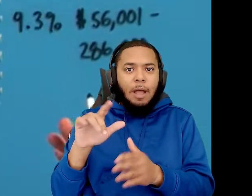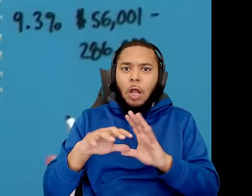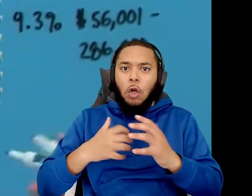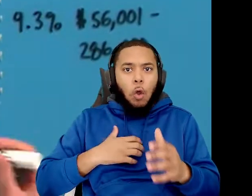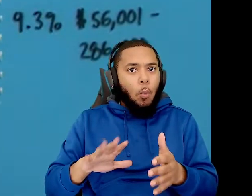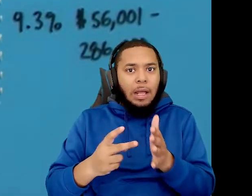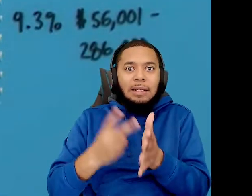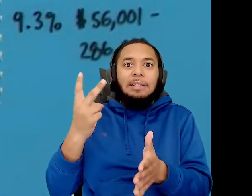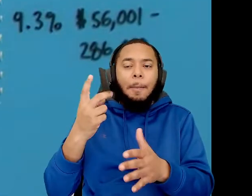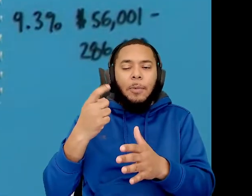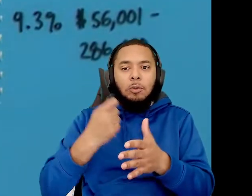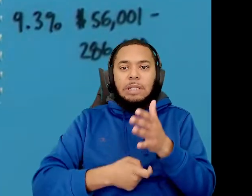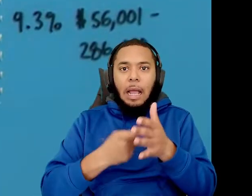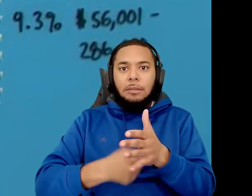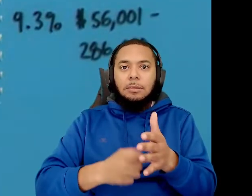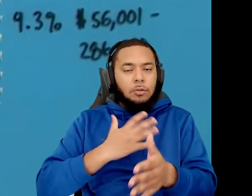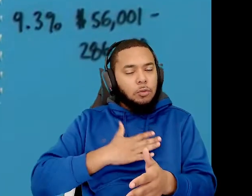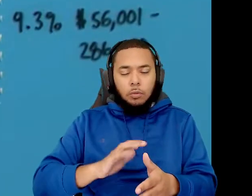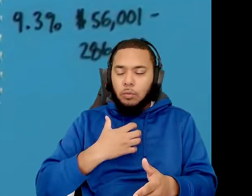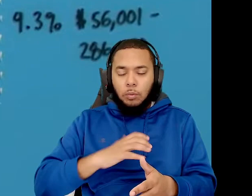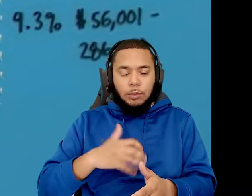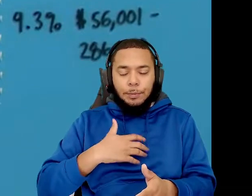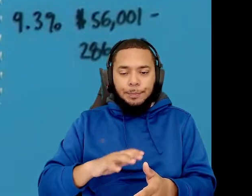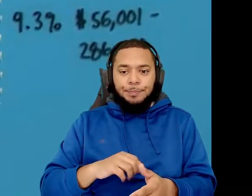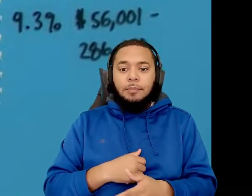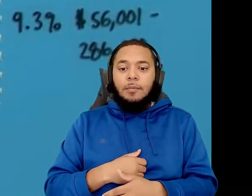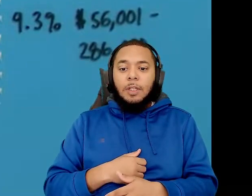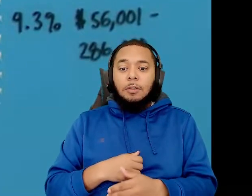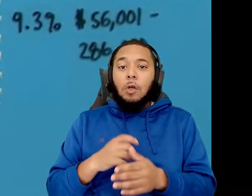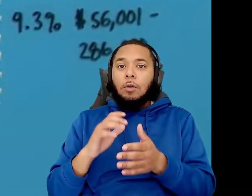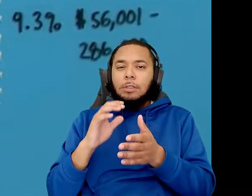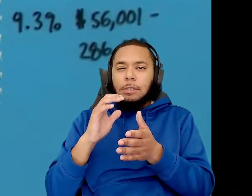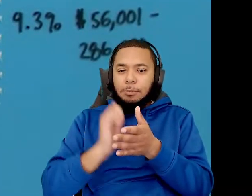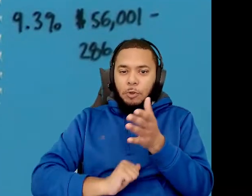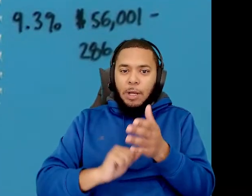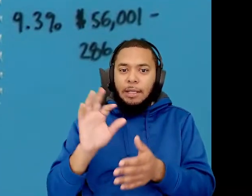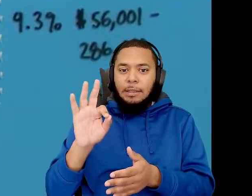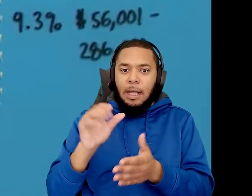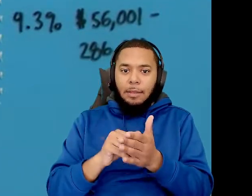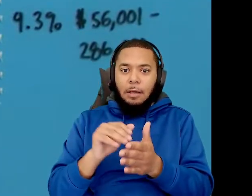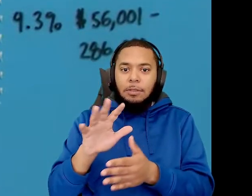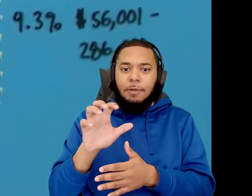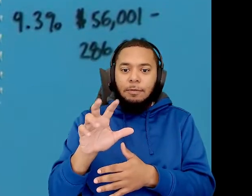that we already paid tax on. So subtract that first bracket.